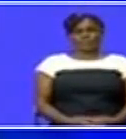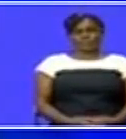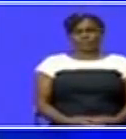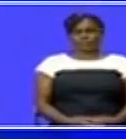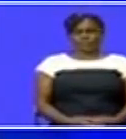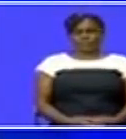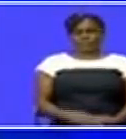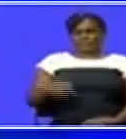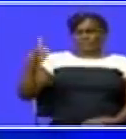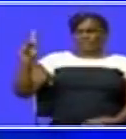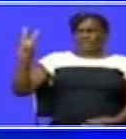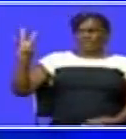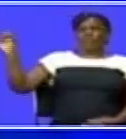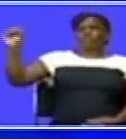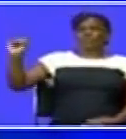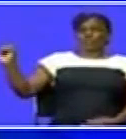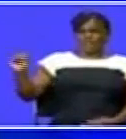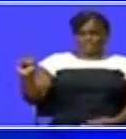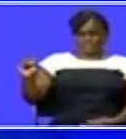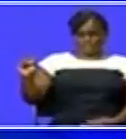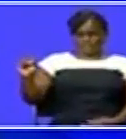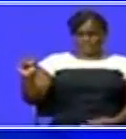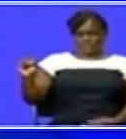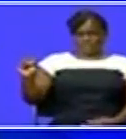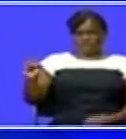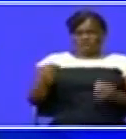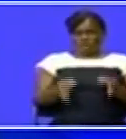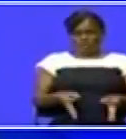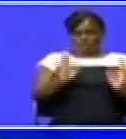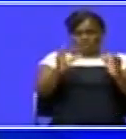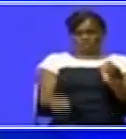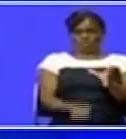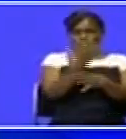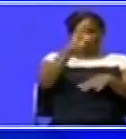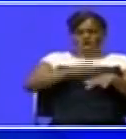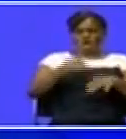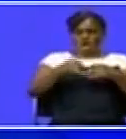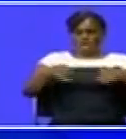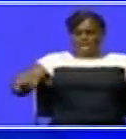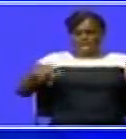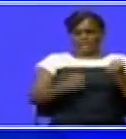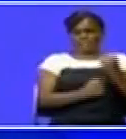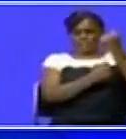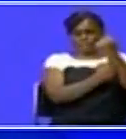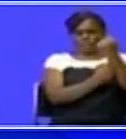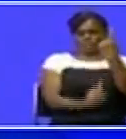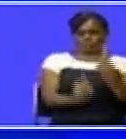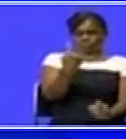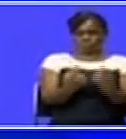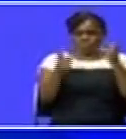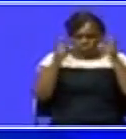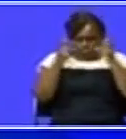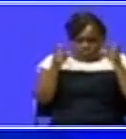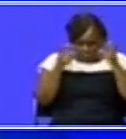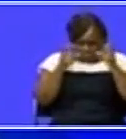Wildlife conservationist stakeholders in Kenya have officially launched an online campaign in support of the impending ivory burn on April